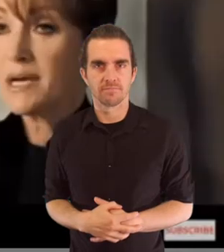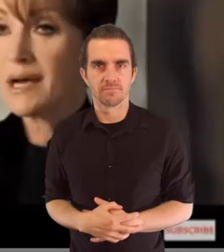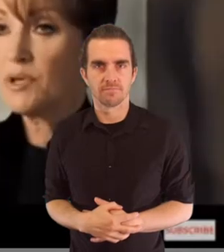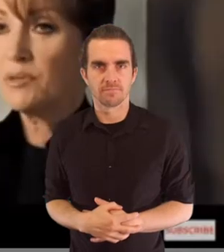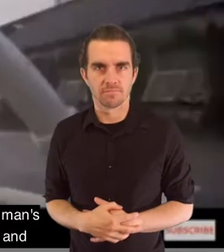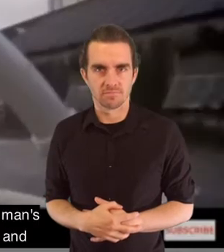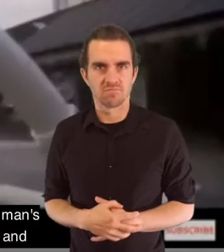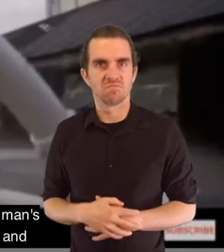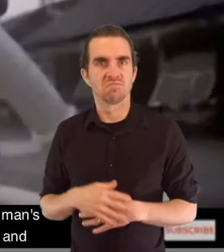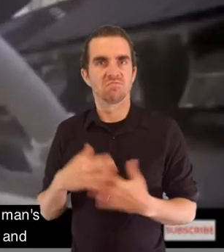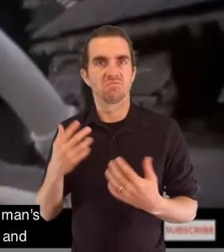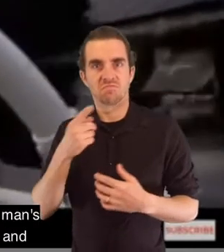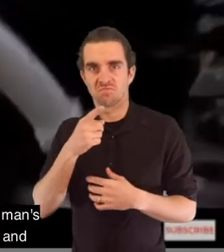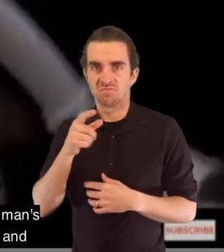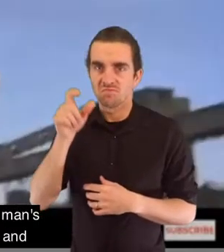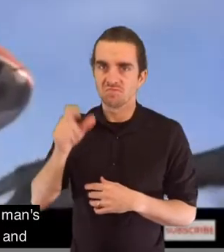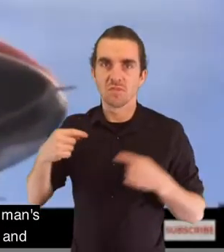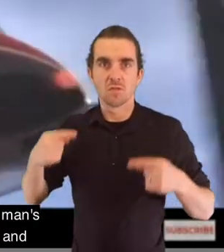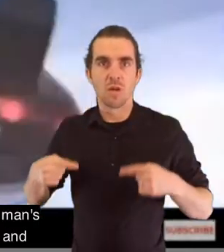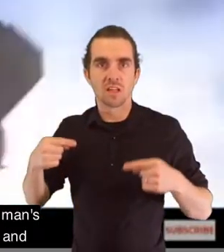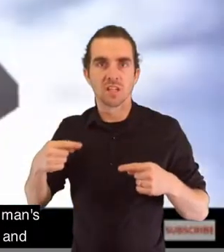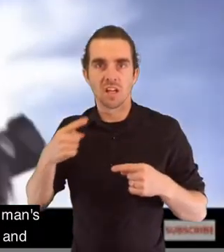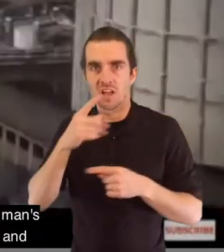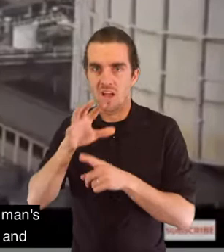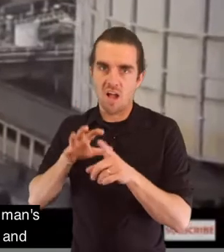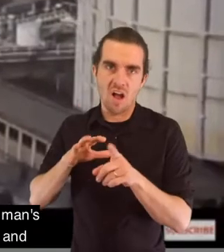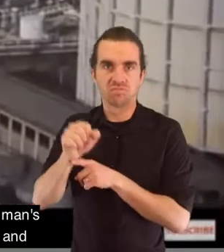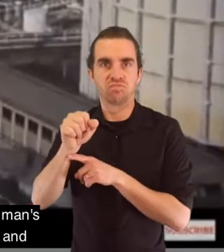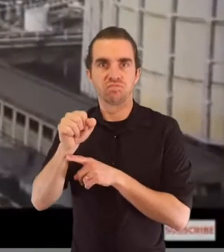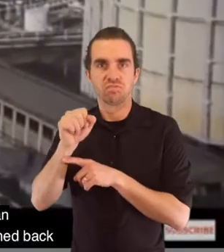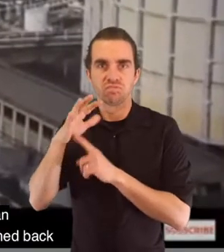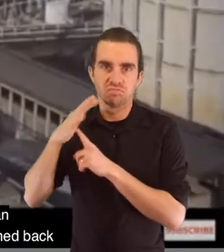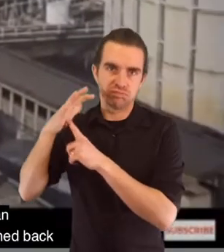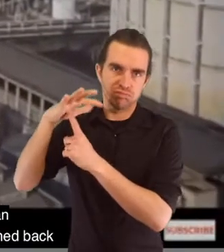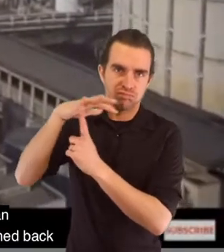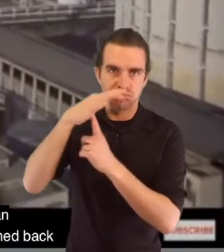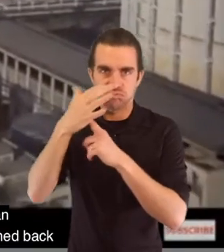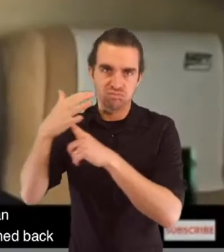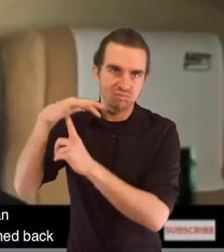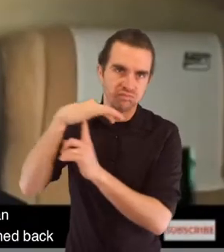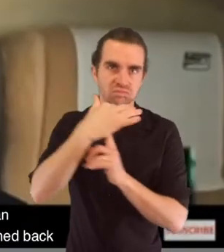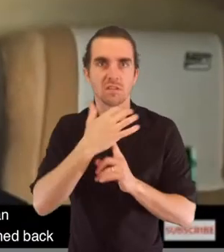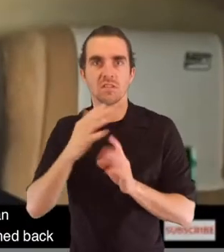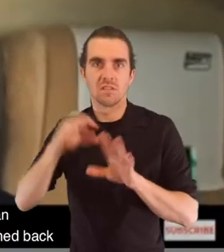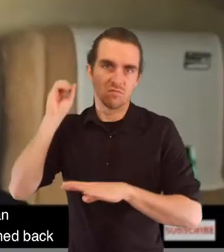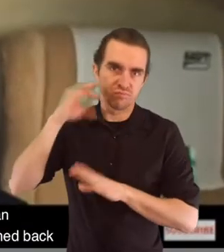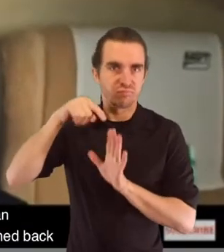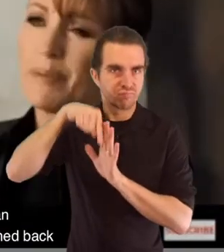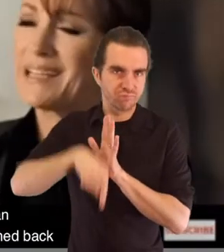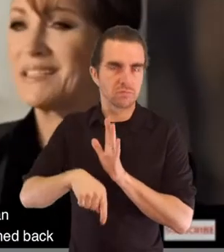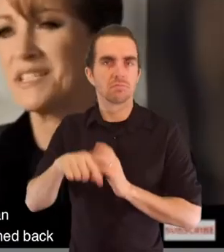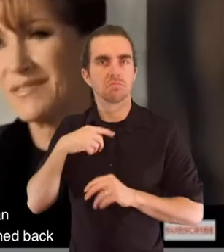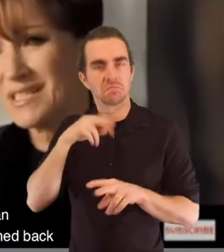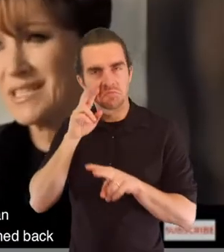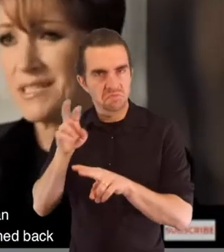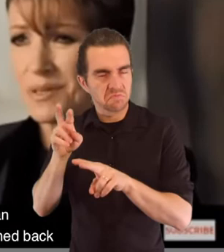One time, you literally skewered a man's wheelchair with a helicopter rail and dropped him 20 stories into an incinerator. I get that some of this happened back